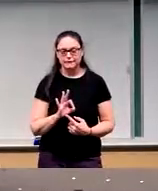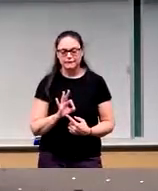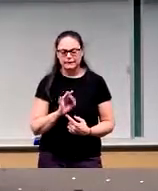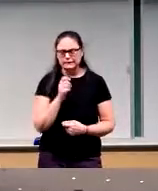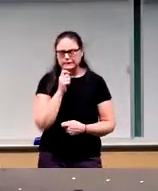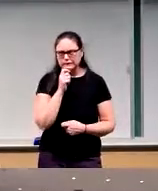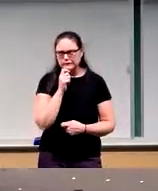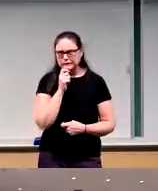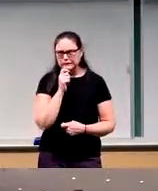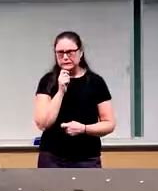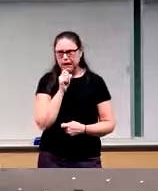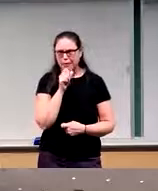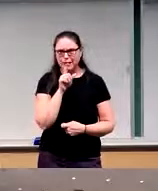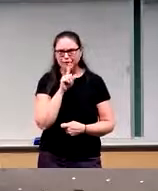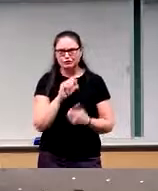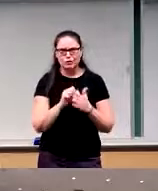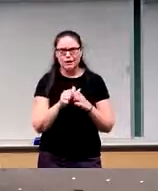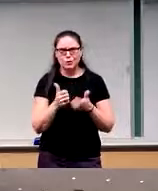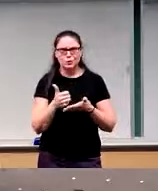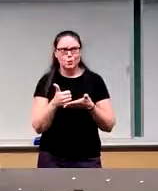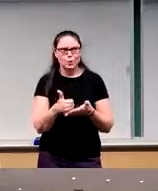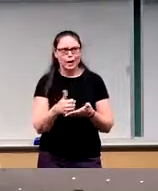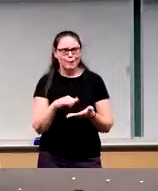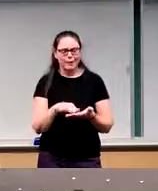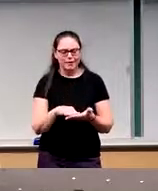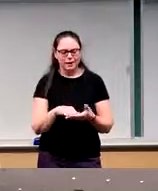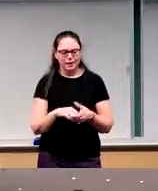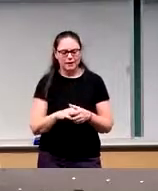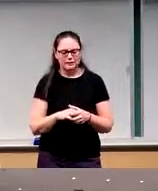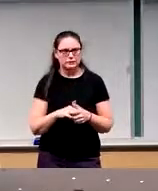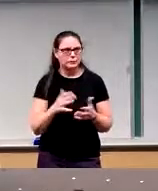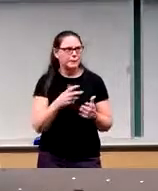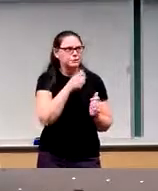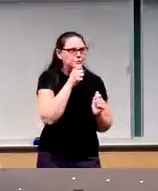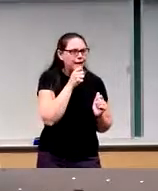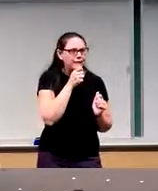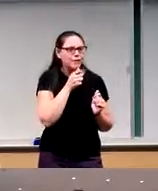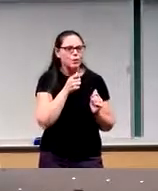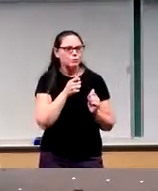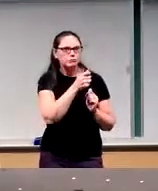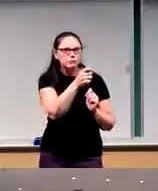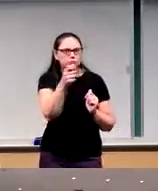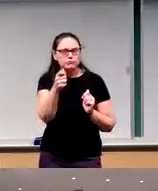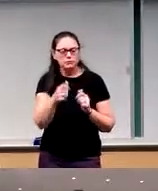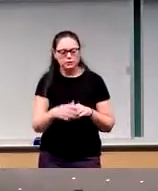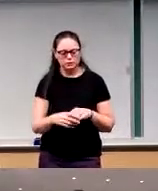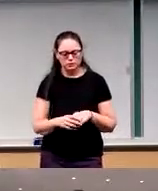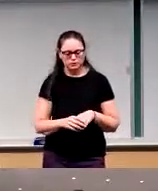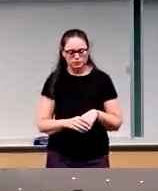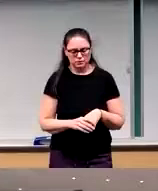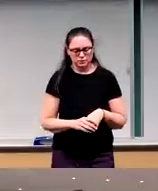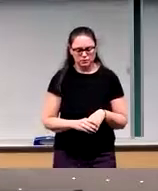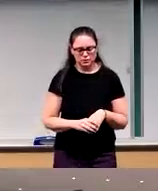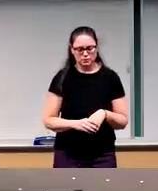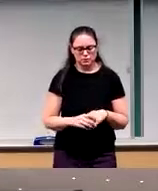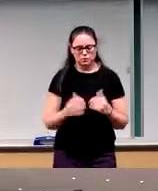do anything to facilitate that. I just see a little microphone in the chat. Well, let me